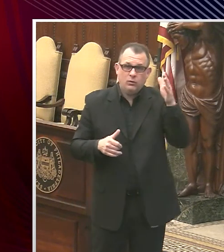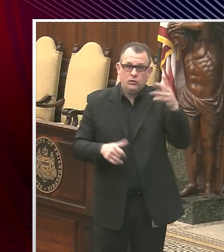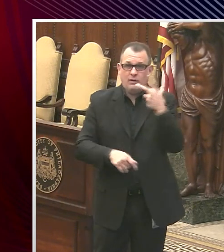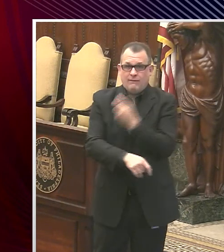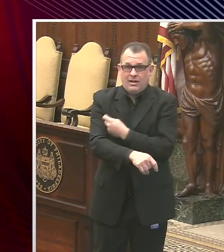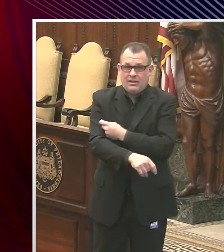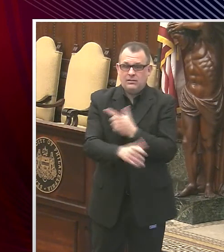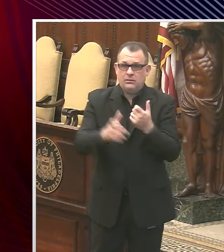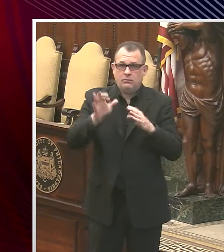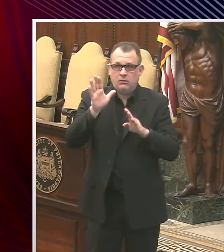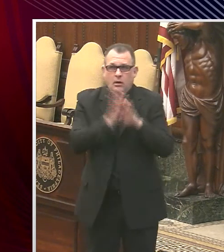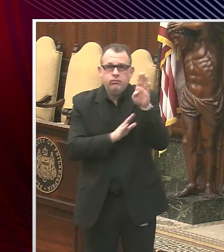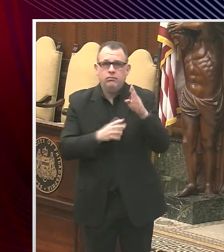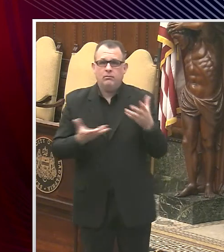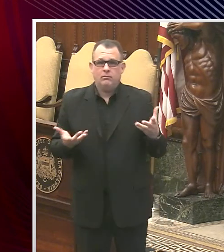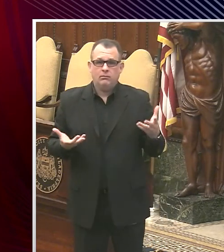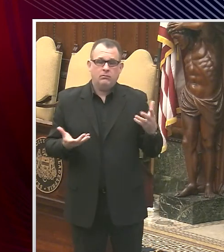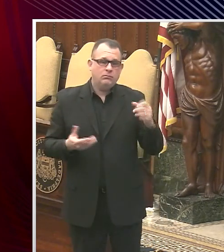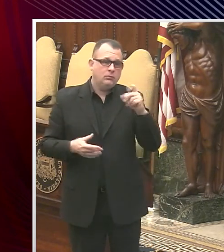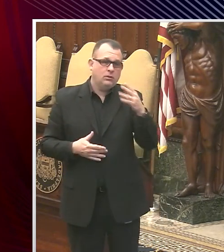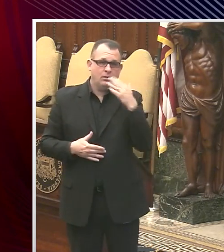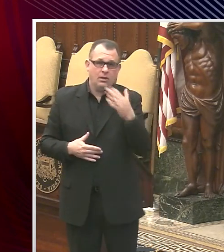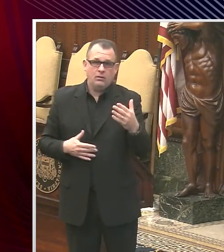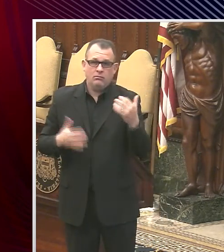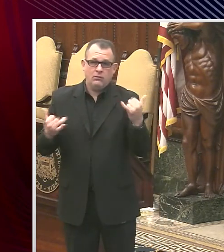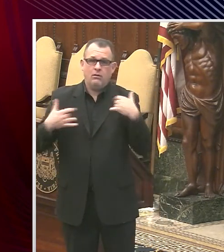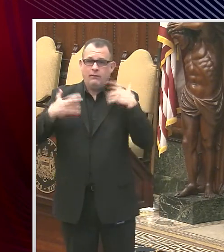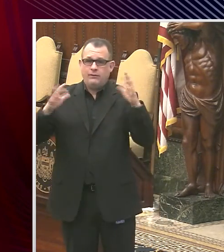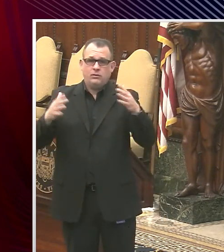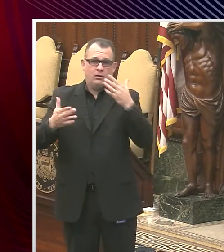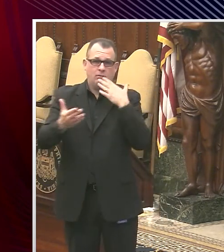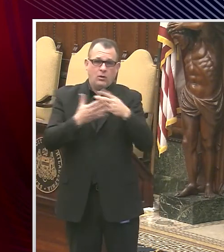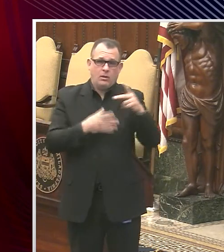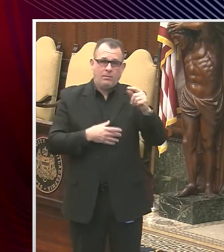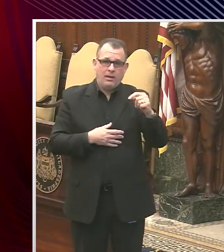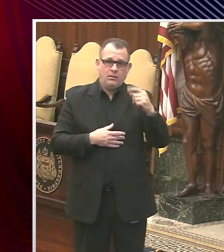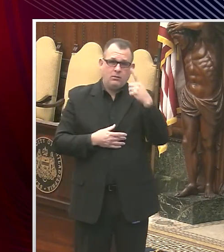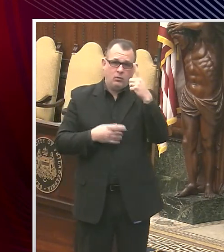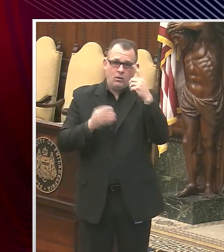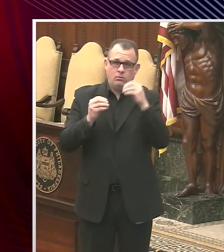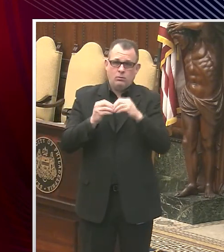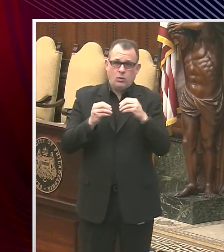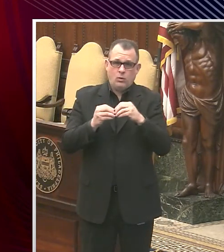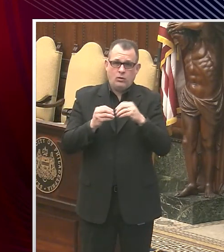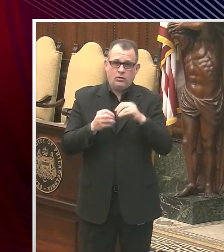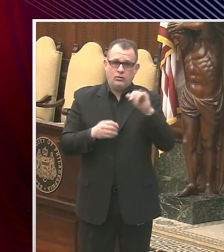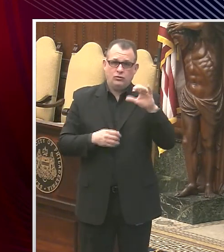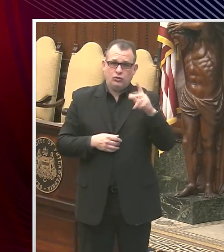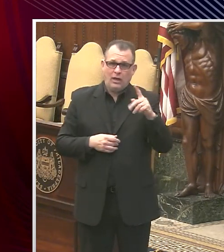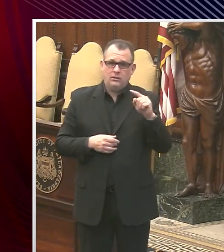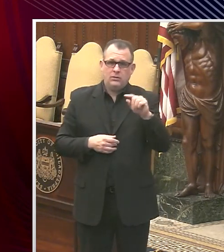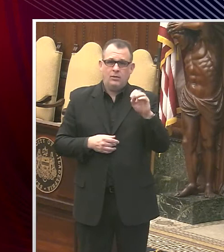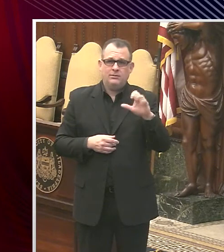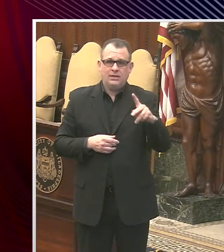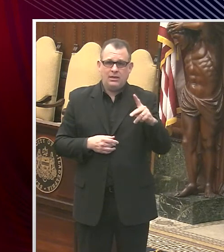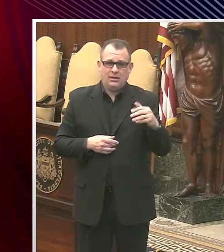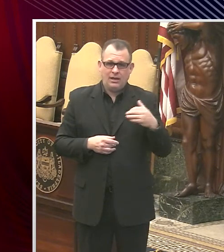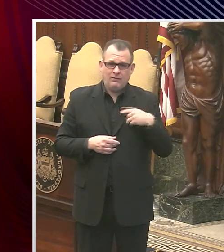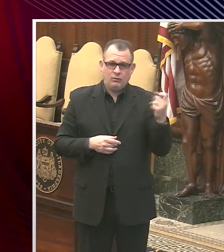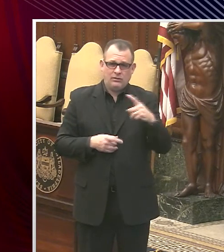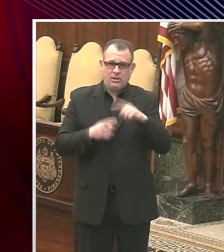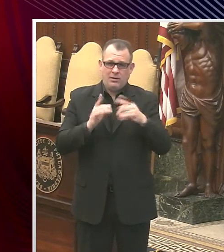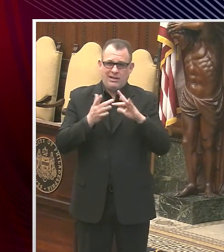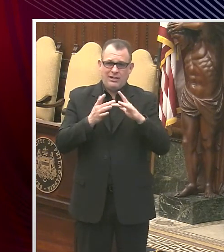you. All right, thank you, Pat. We have one more. Jack Tomzik had a question, but had some internet